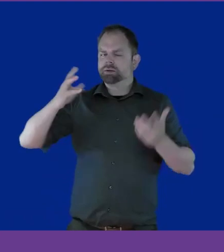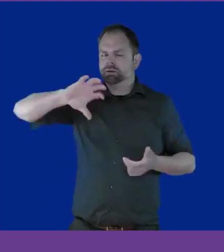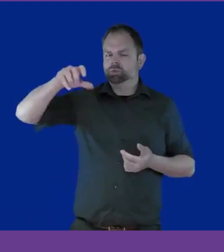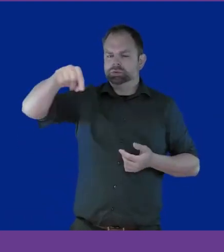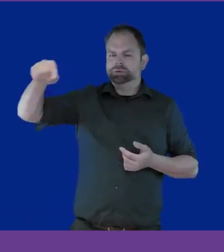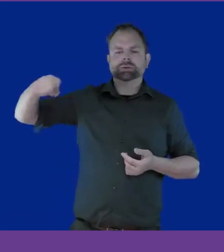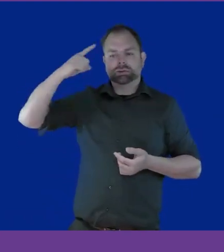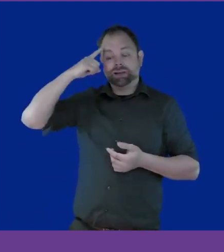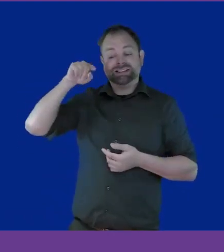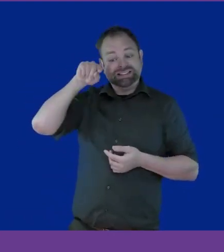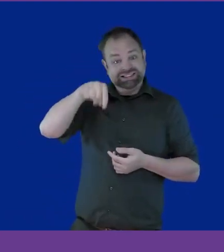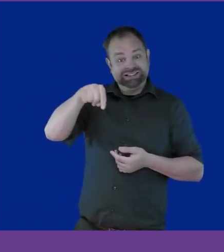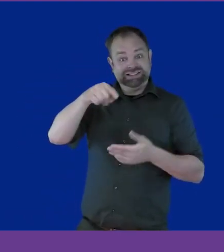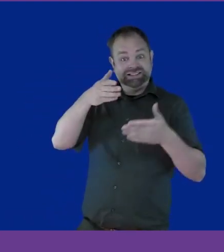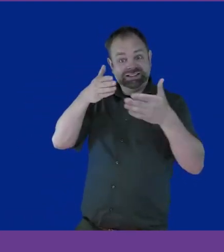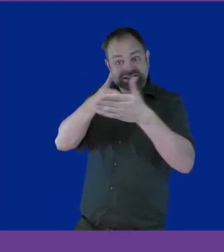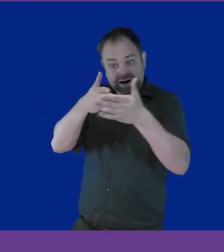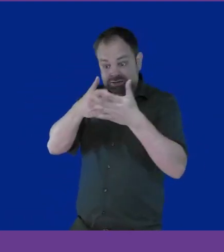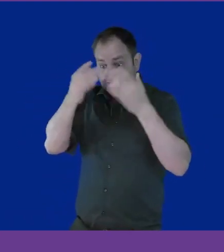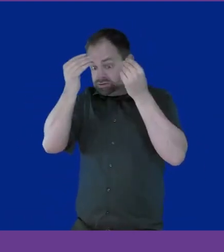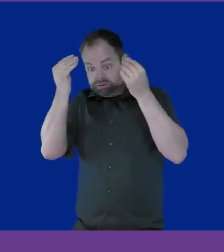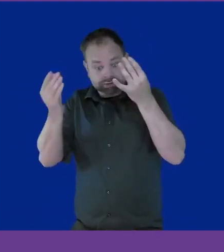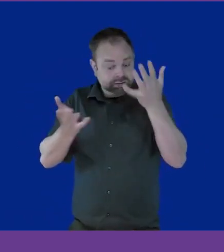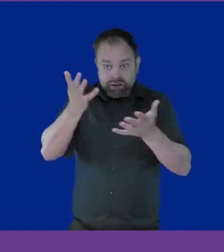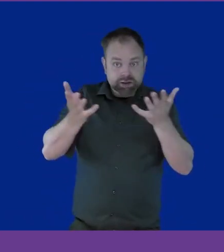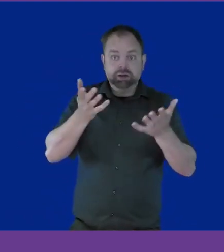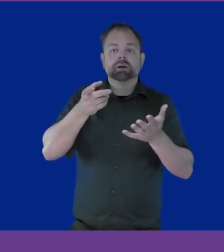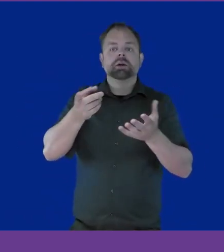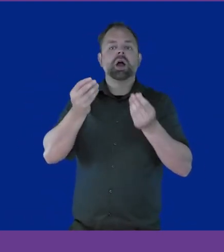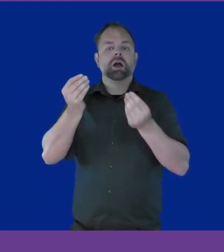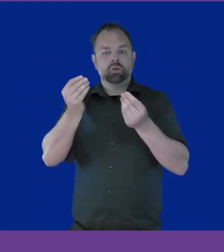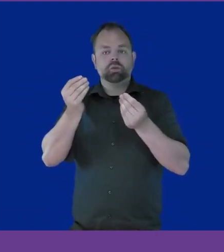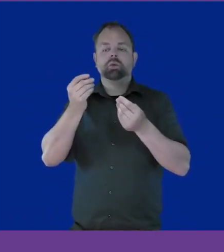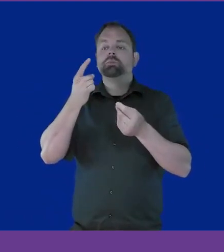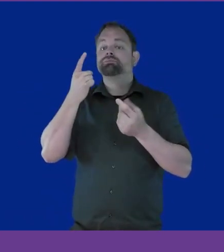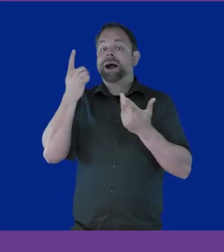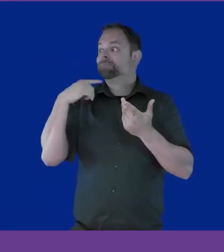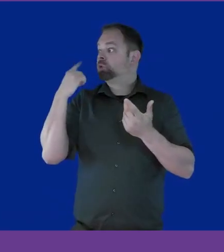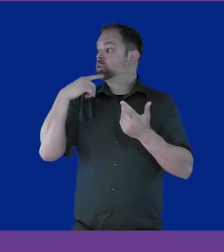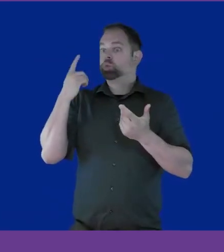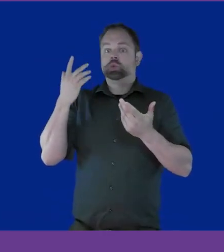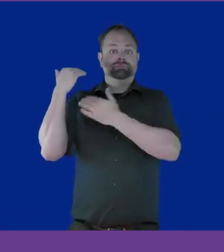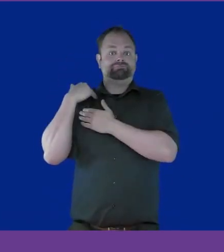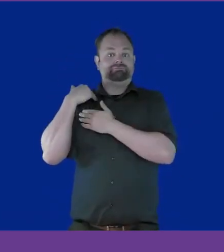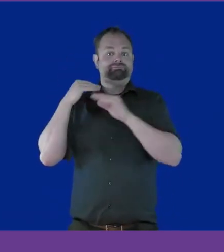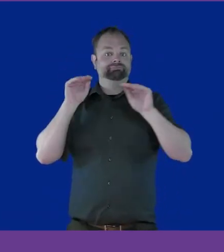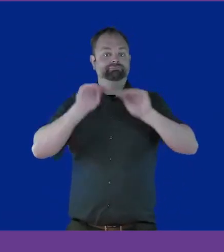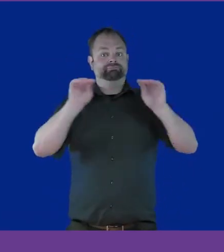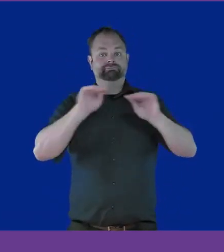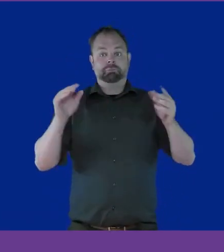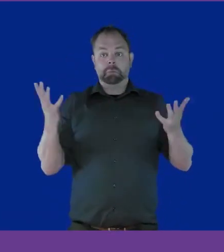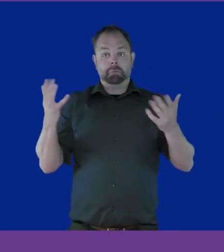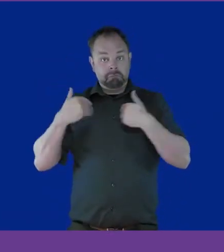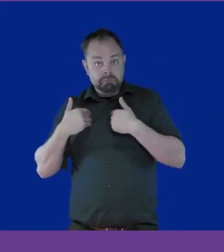education. Because very often you have various private service providers or public service providers who offer